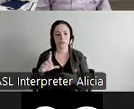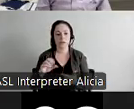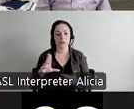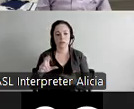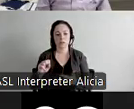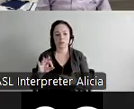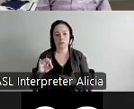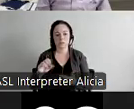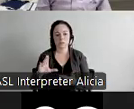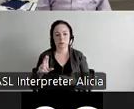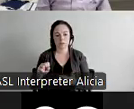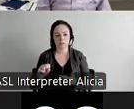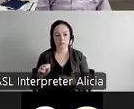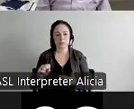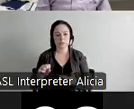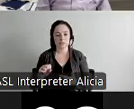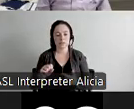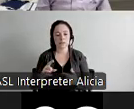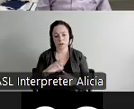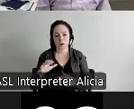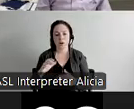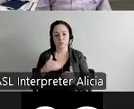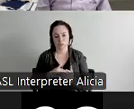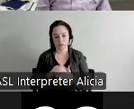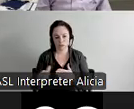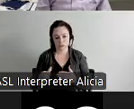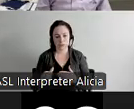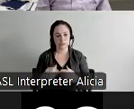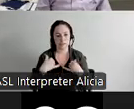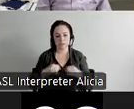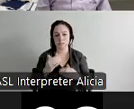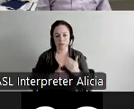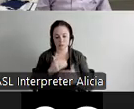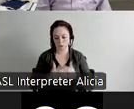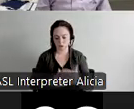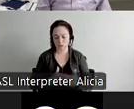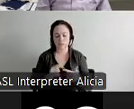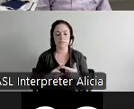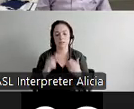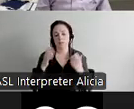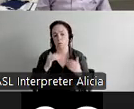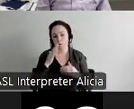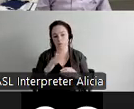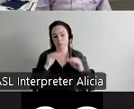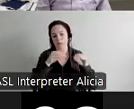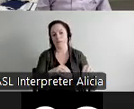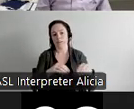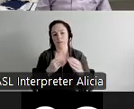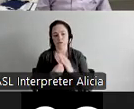Mosaic program for 100,000, which is in progress. We're hoping to do installation in the